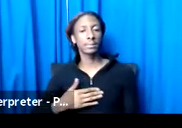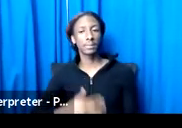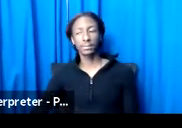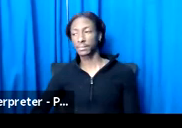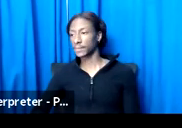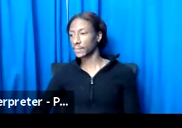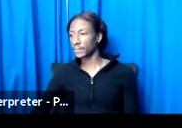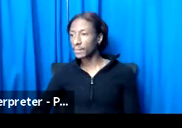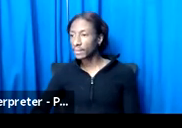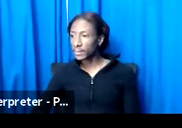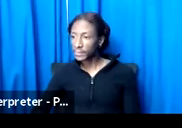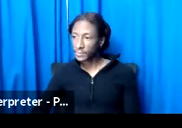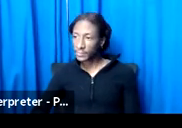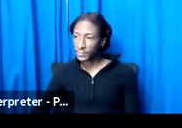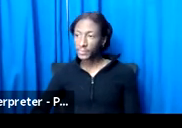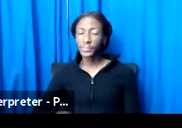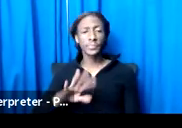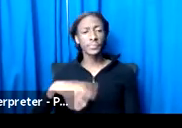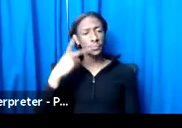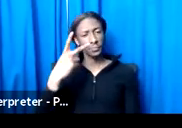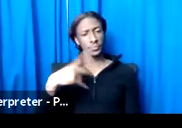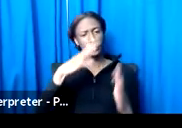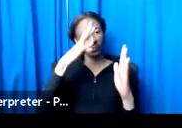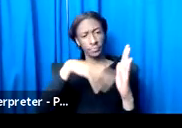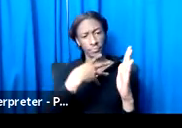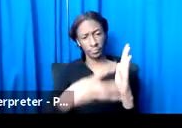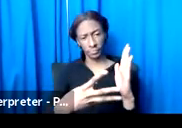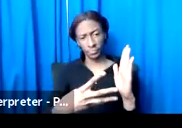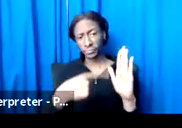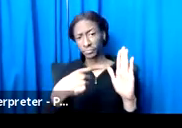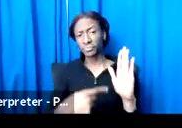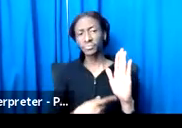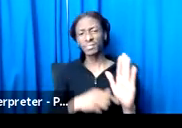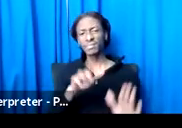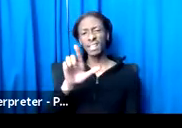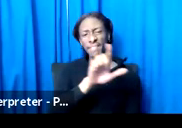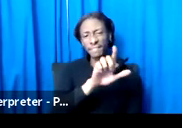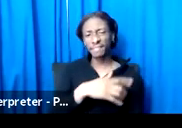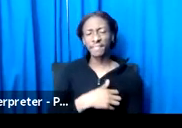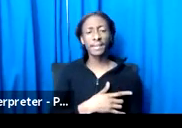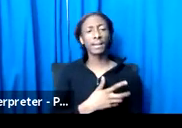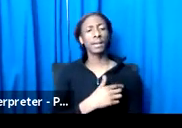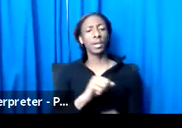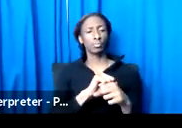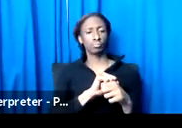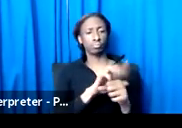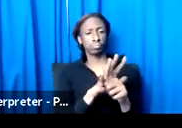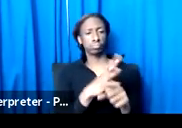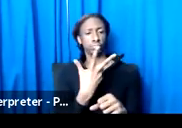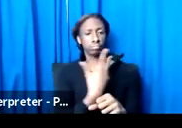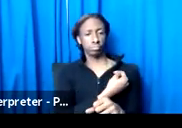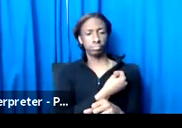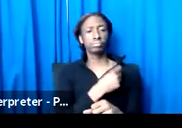Now this graph here on the left shows COVID-19 vaccination coverage by age group.